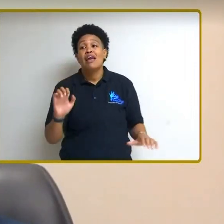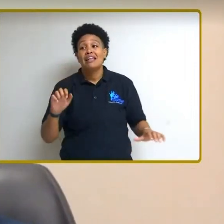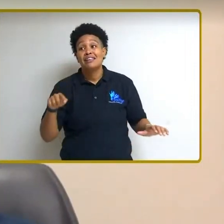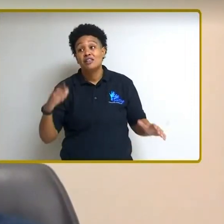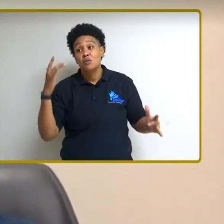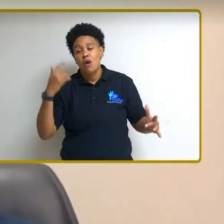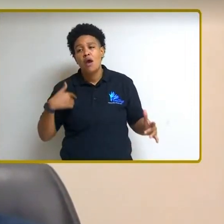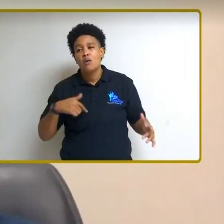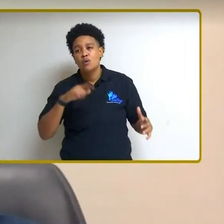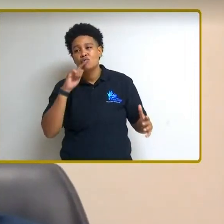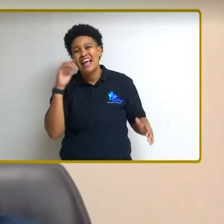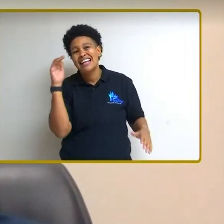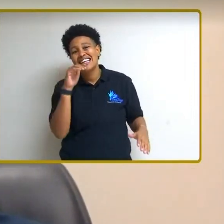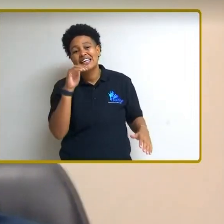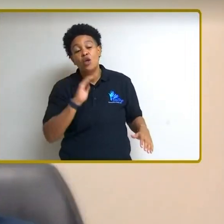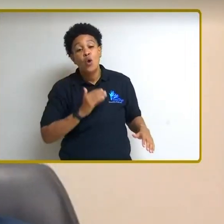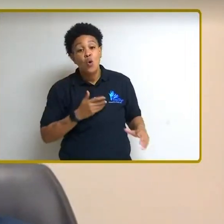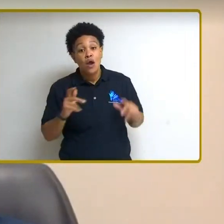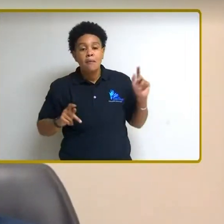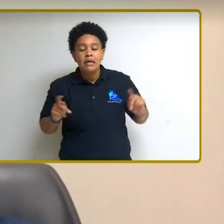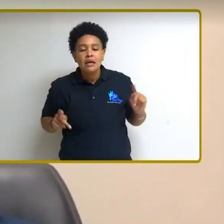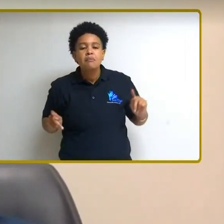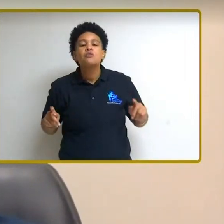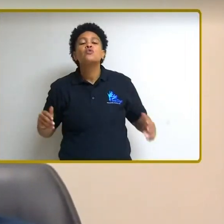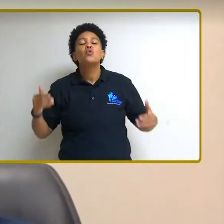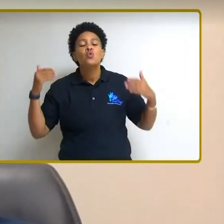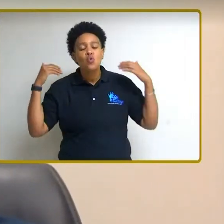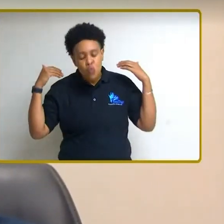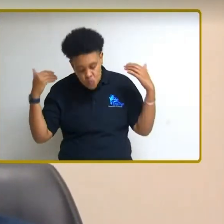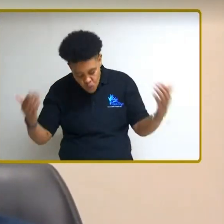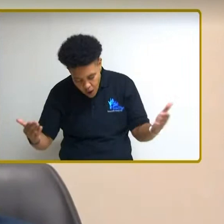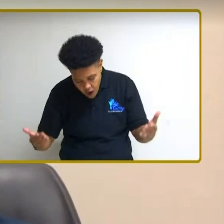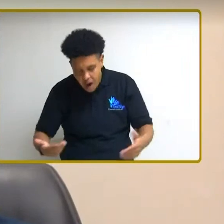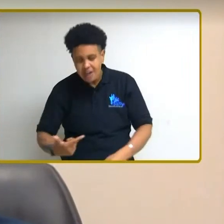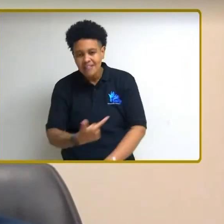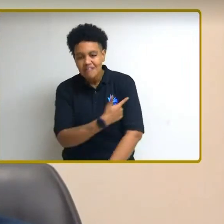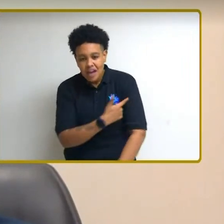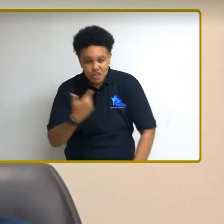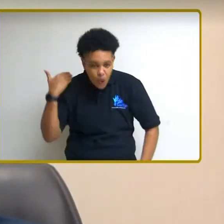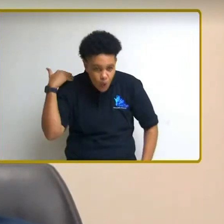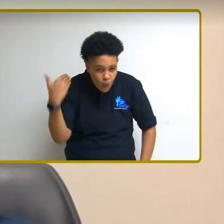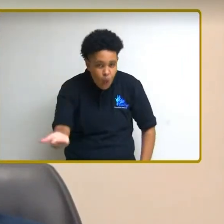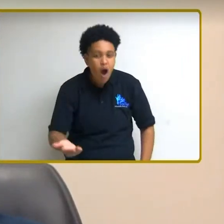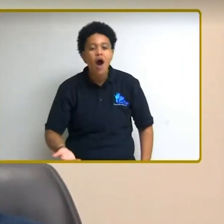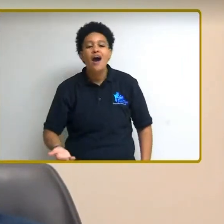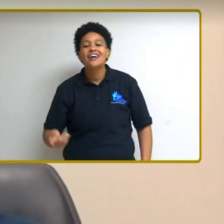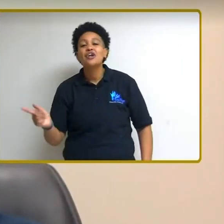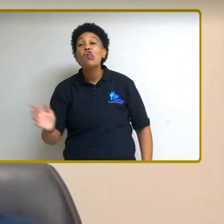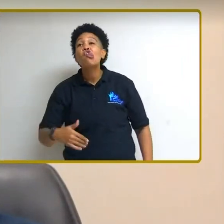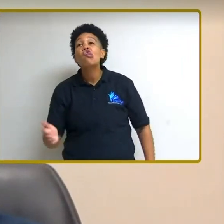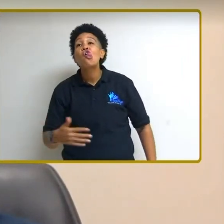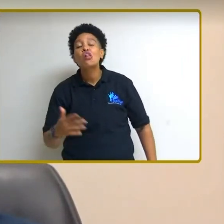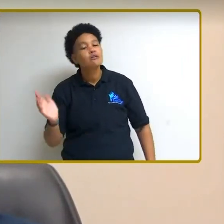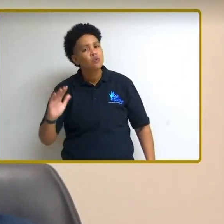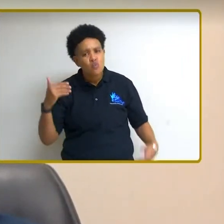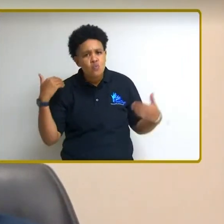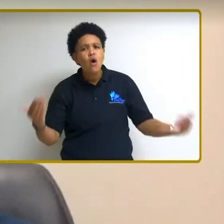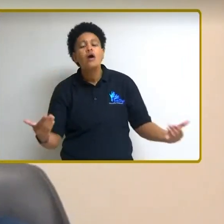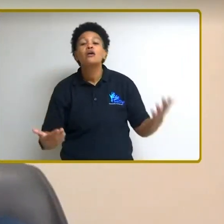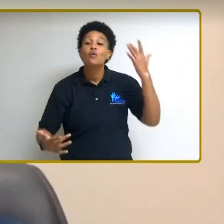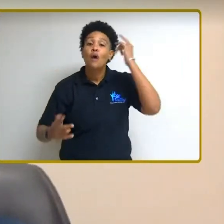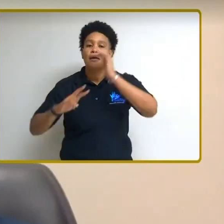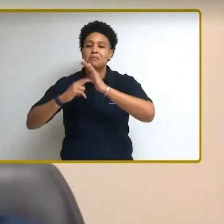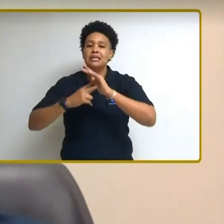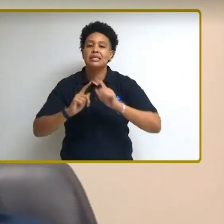is why we're appealing to our people to get out there, get vaccinated, because it's going to mean